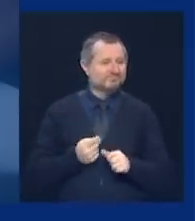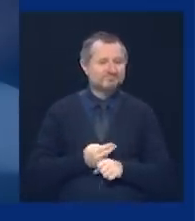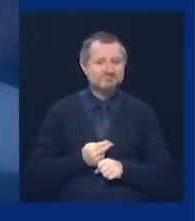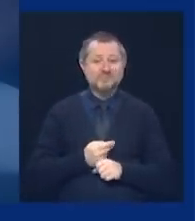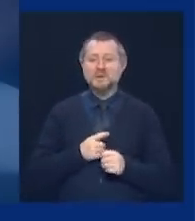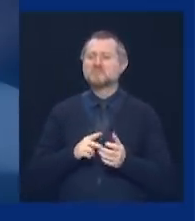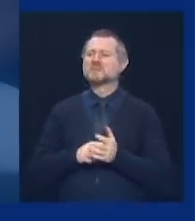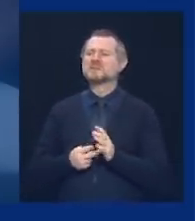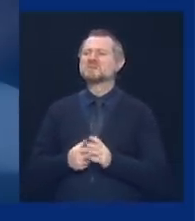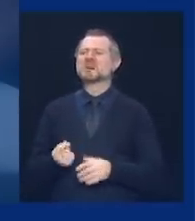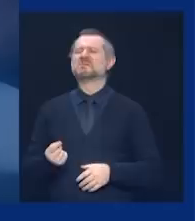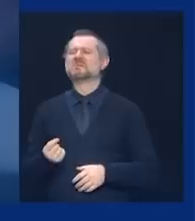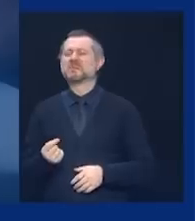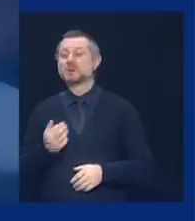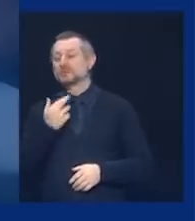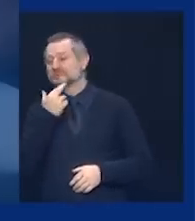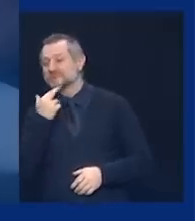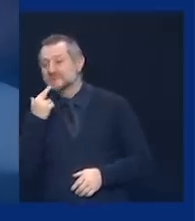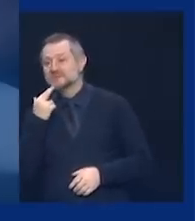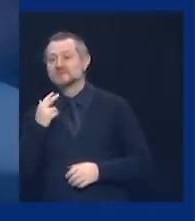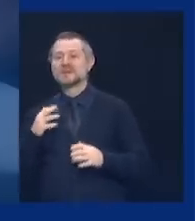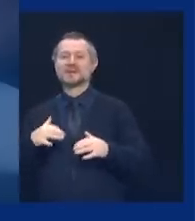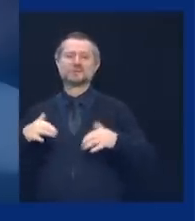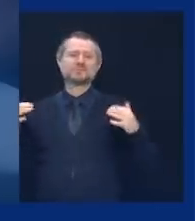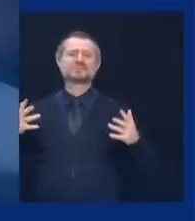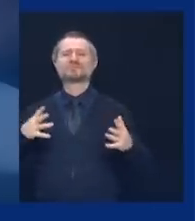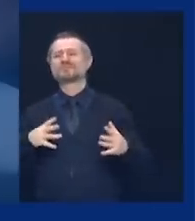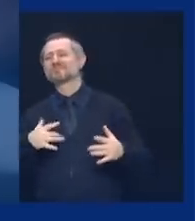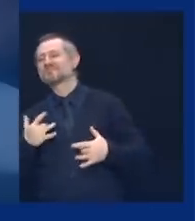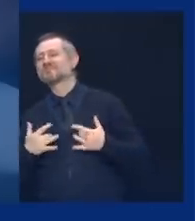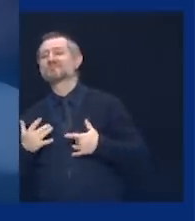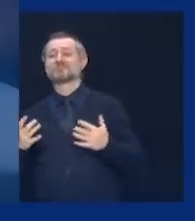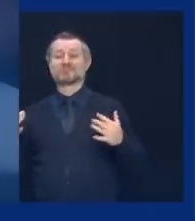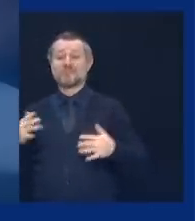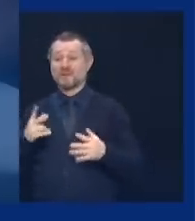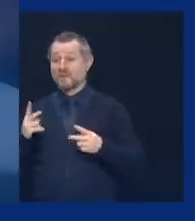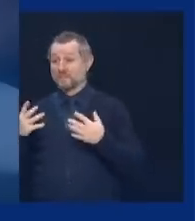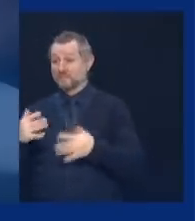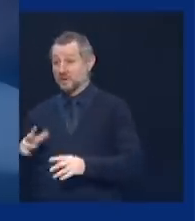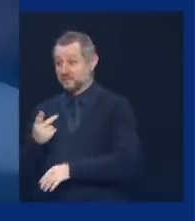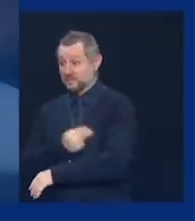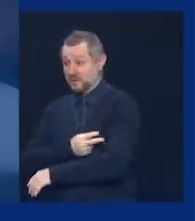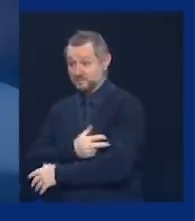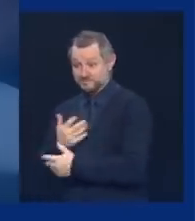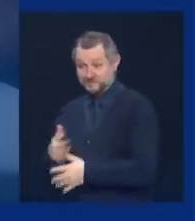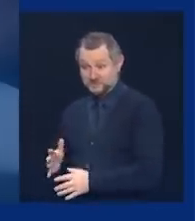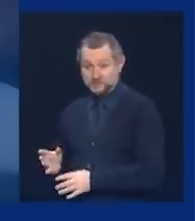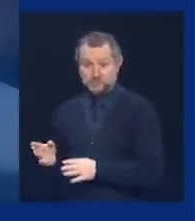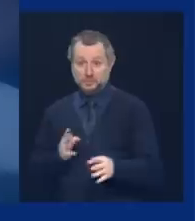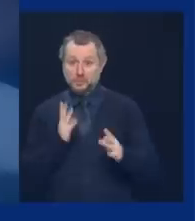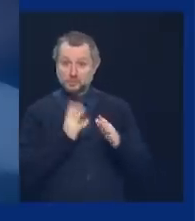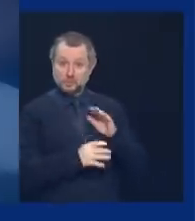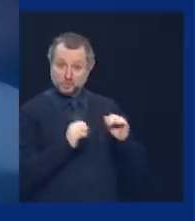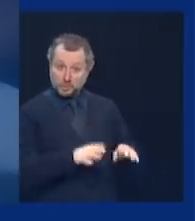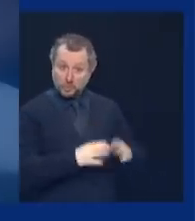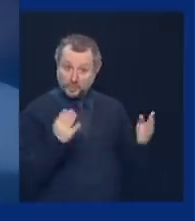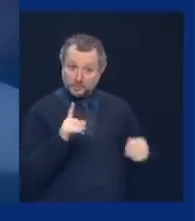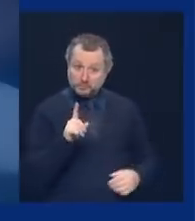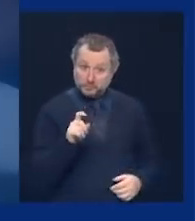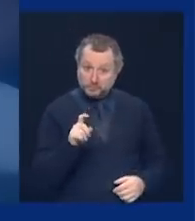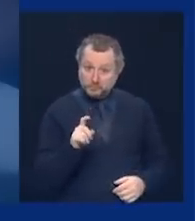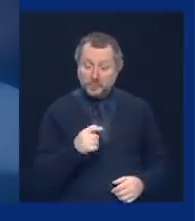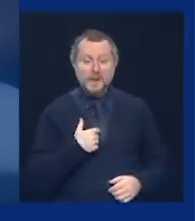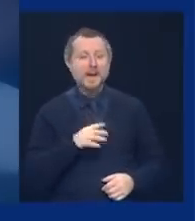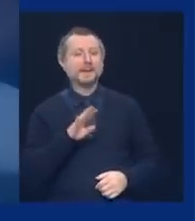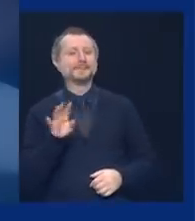venues using vaccinated people? We're not there yet with vaccinated people. But can